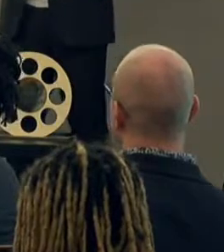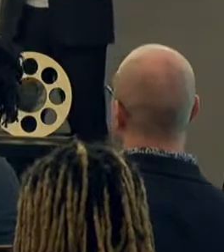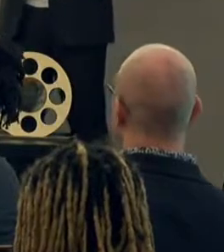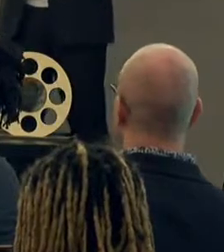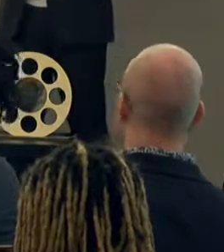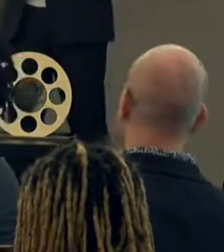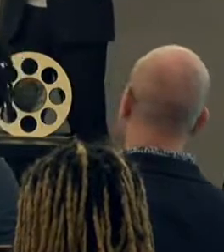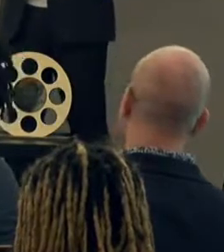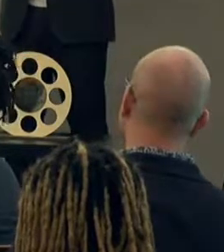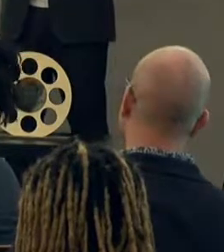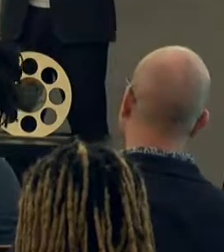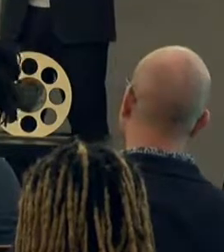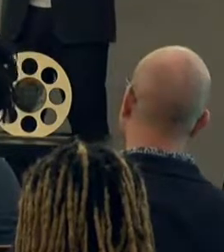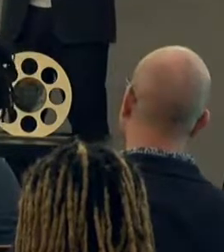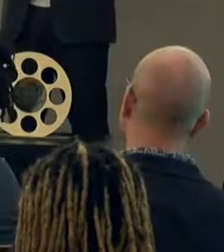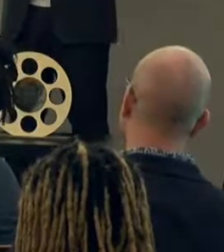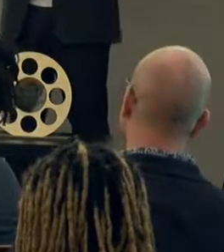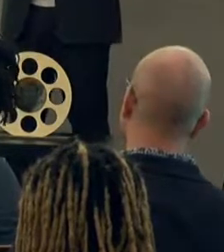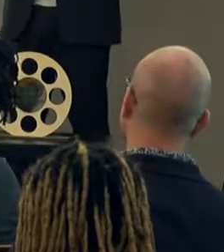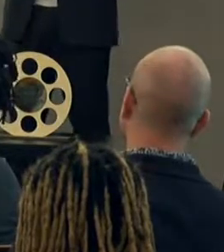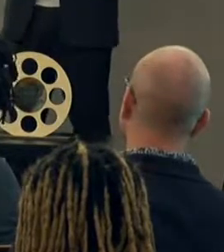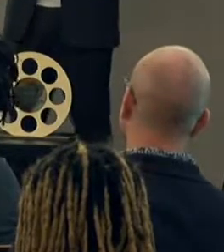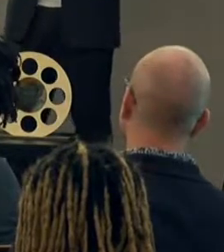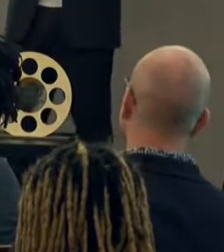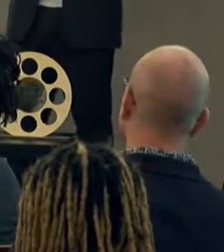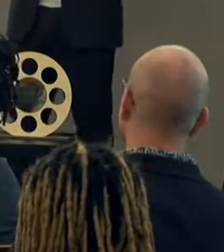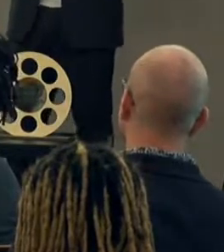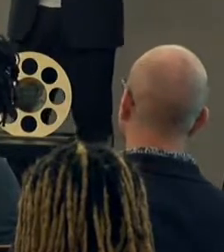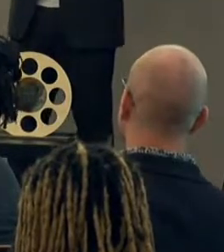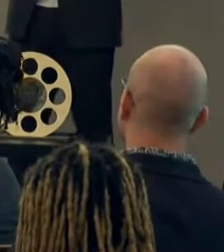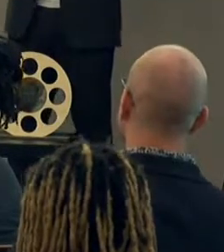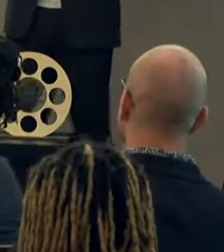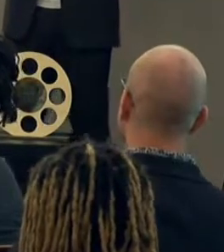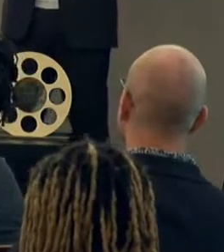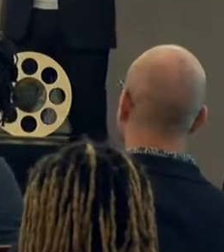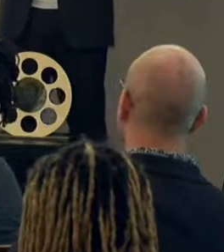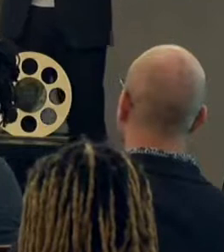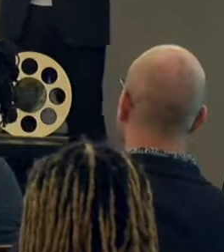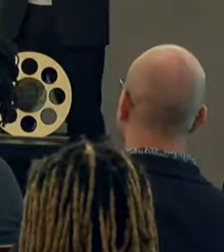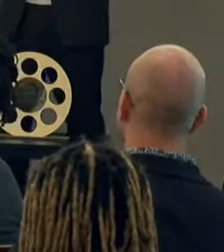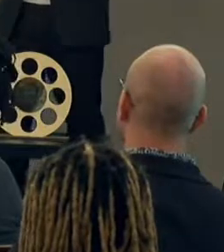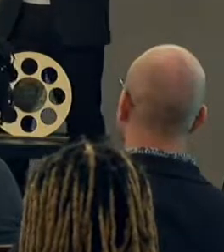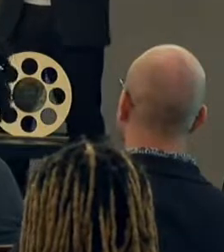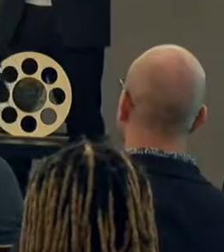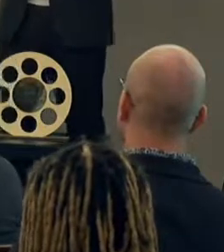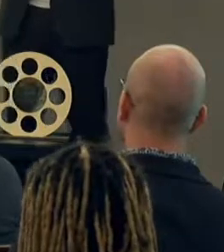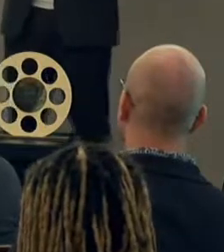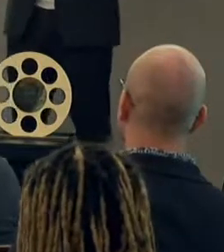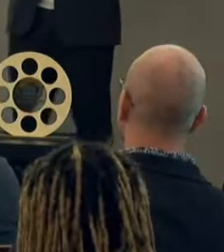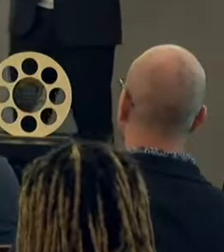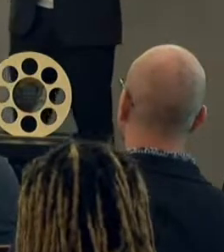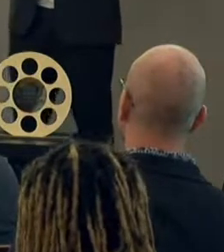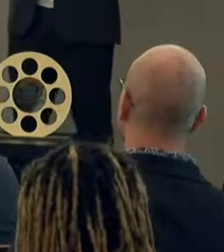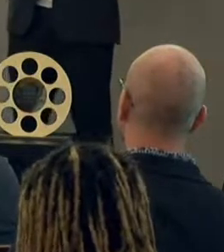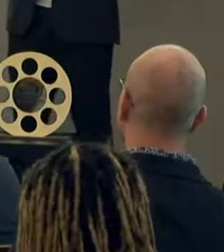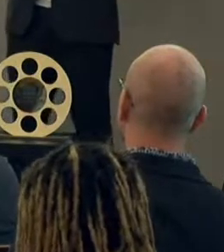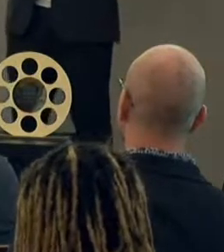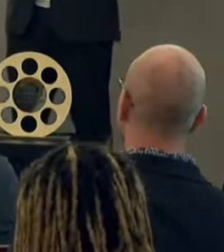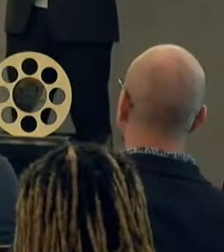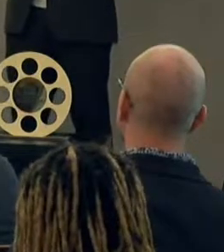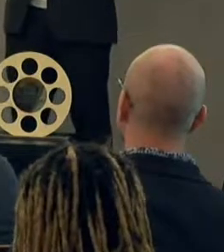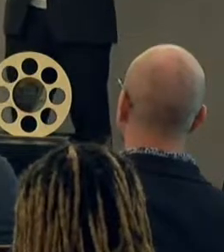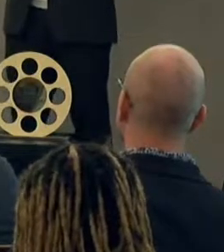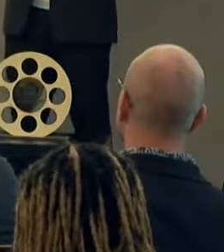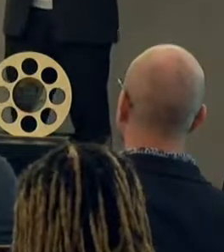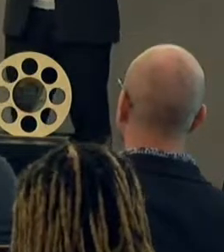on Washington, and when she was rejected here in restaurants, hotels. So she. Her position in France was so particular that she